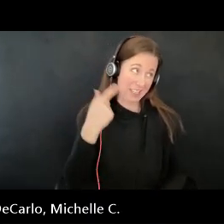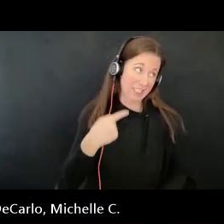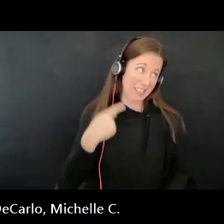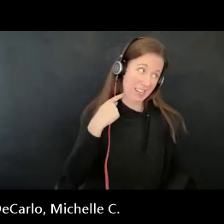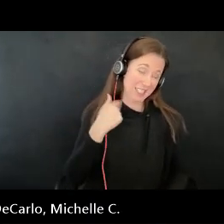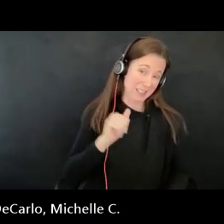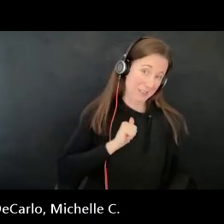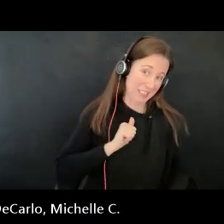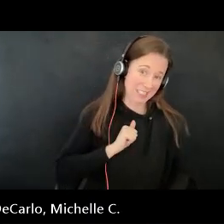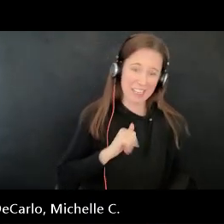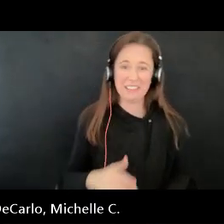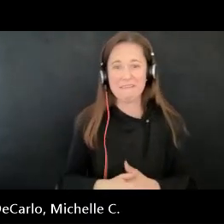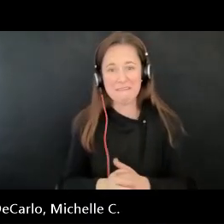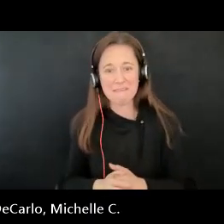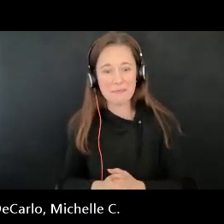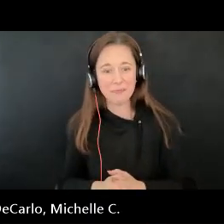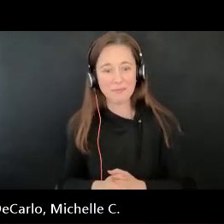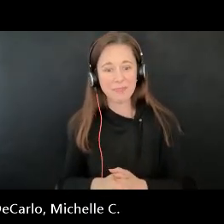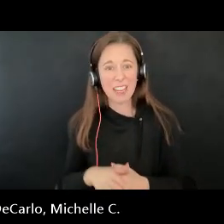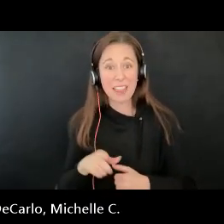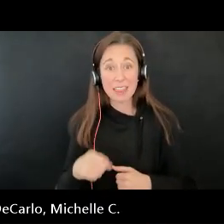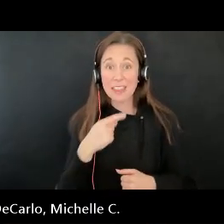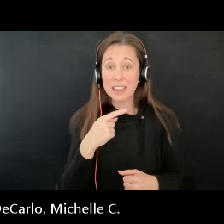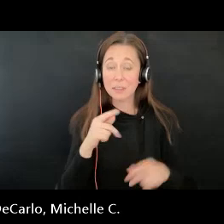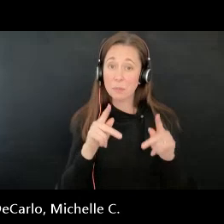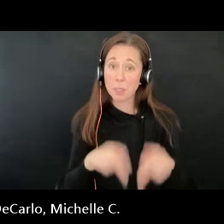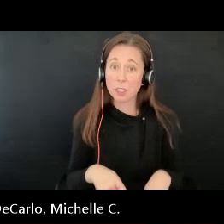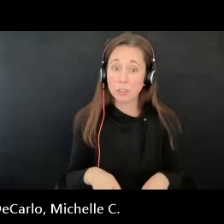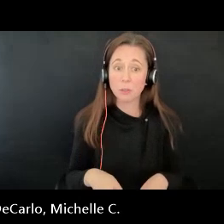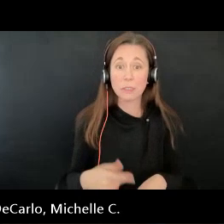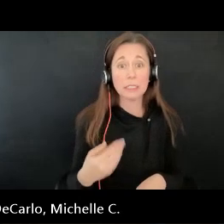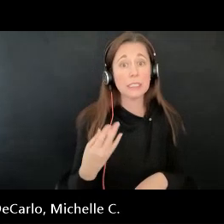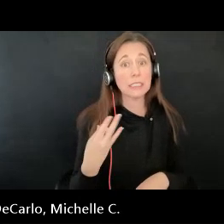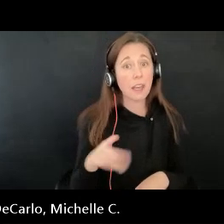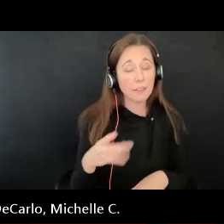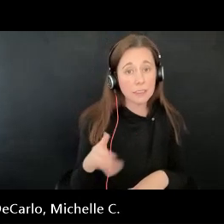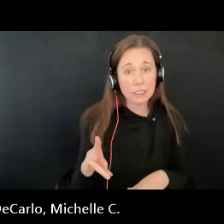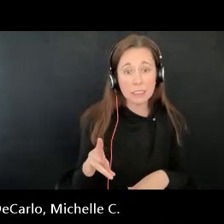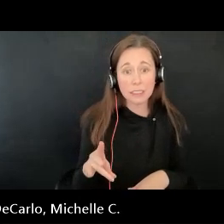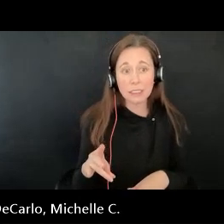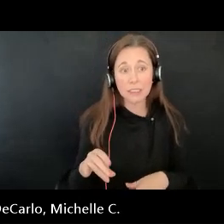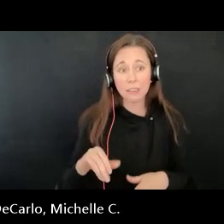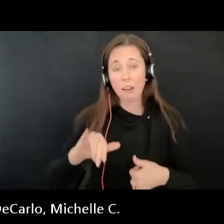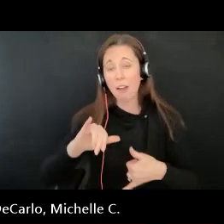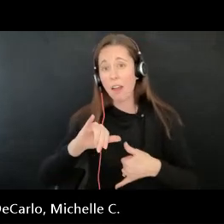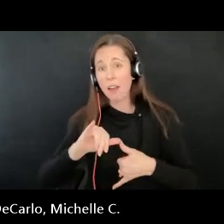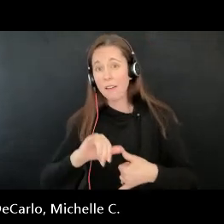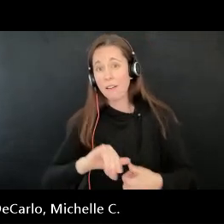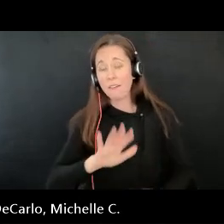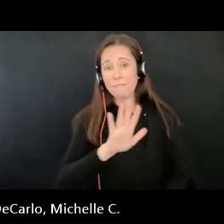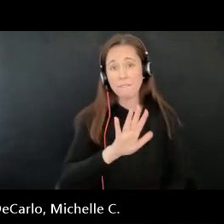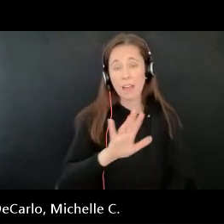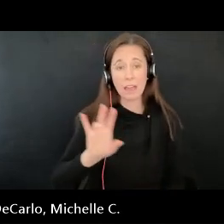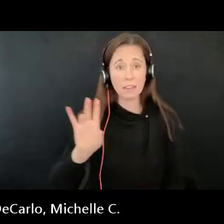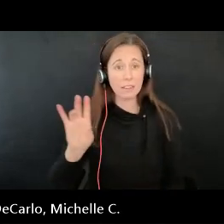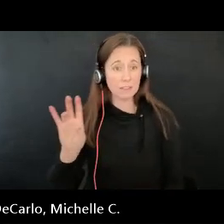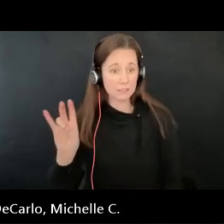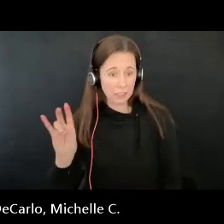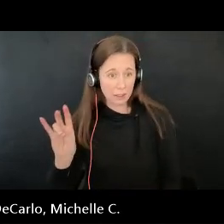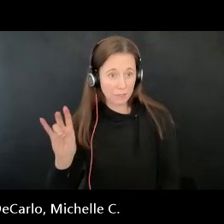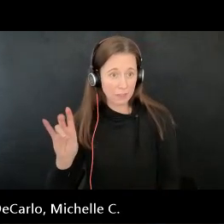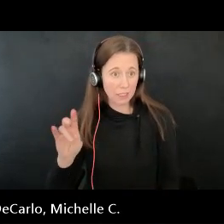It states that this person was 17 years old, 5'7", complexion Black, eyes Black, hair